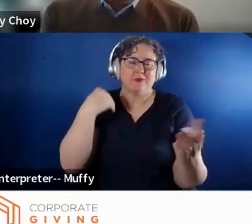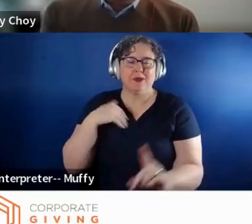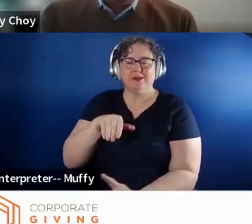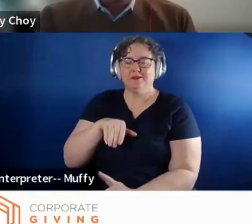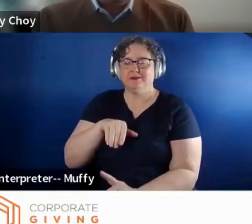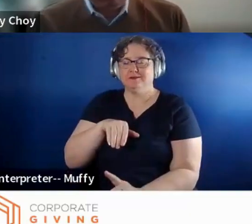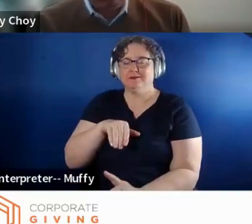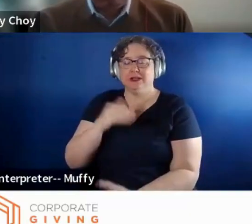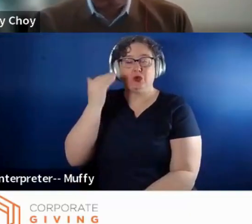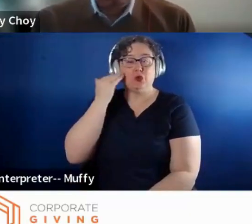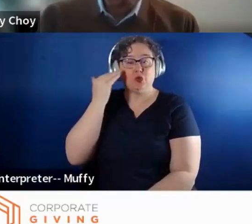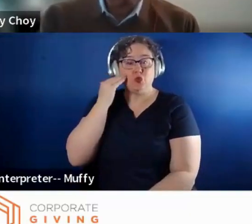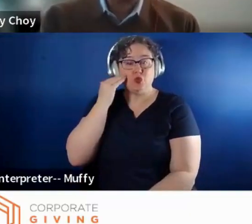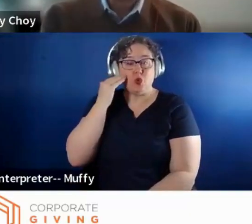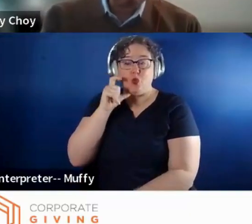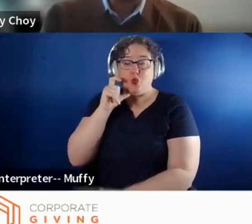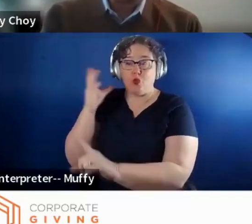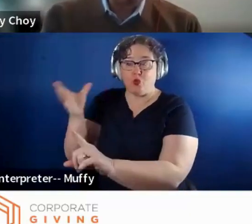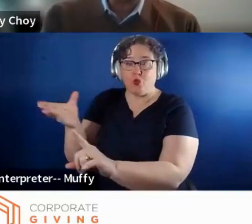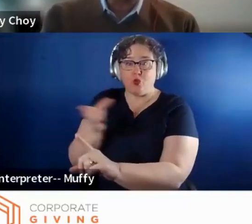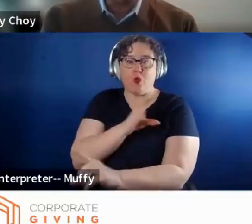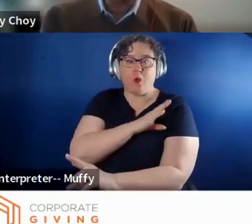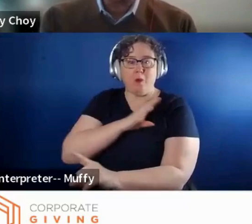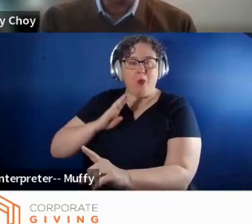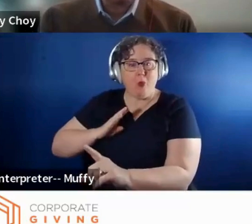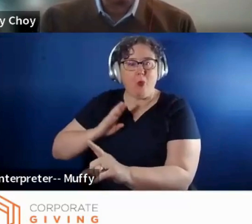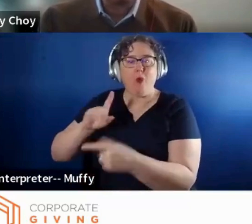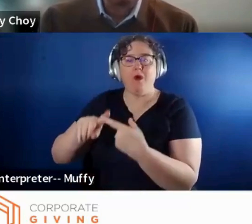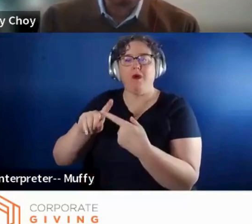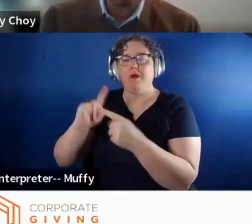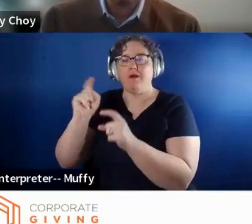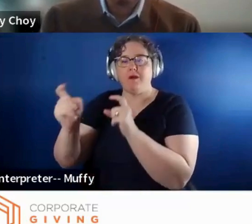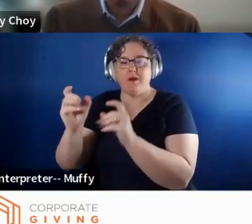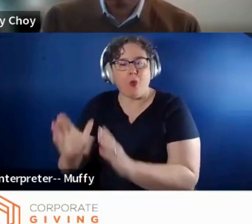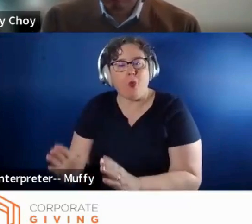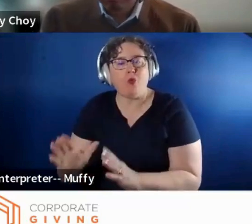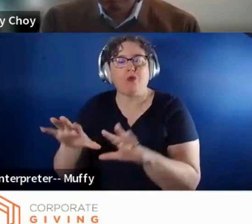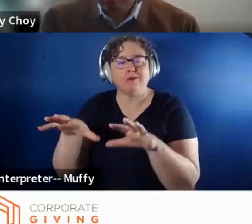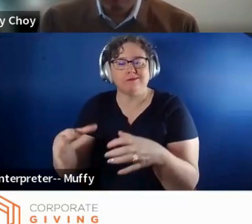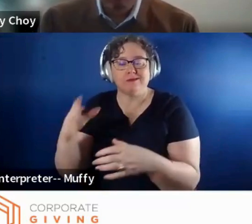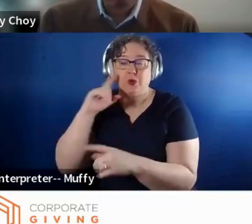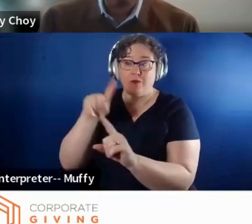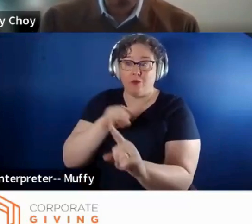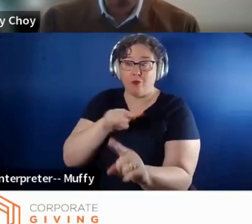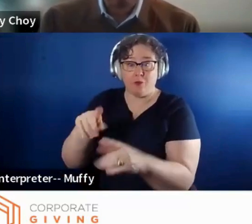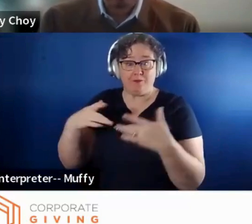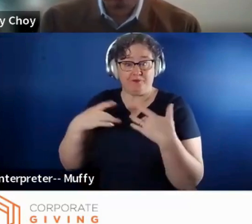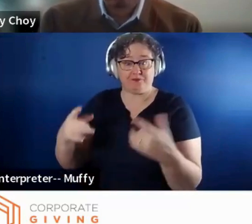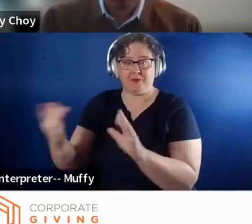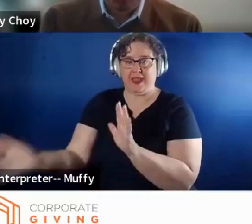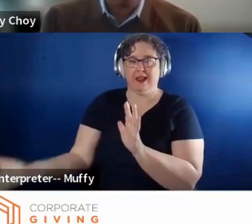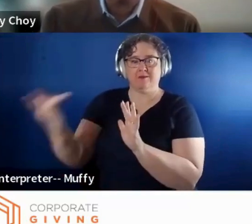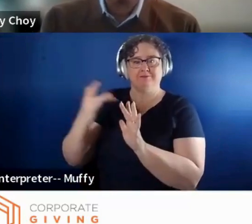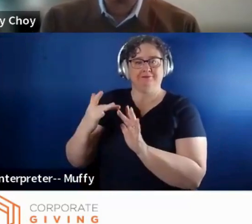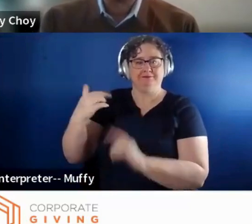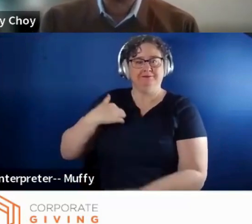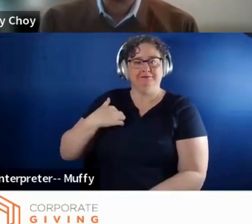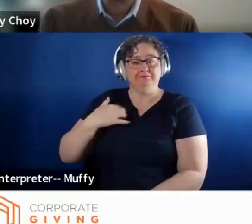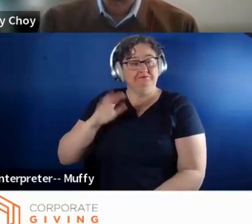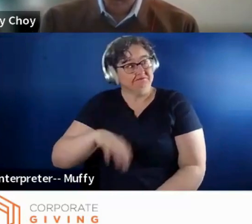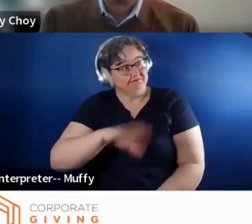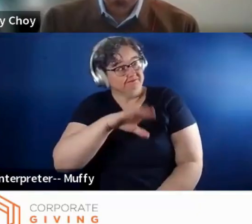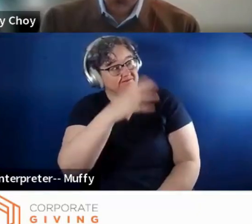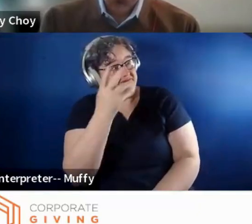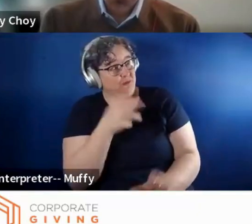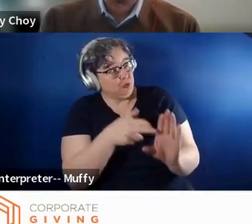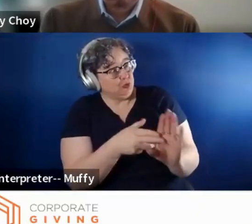getting to know our donors and our board members. And so then if they're going to an event, they can reach out to me and say, hey, would you like to join me?